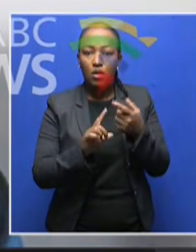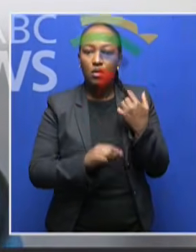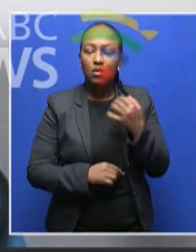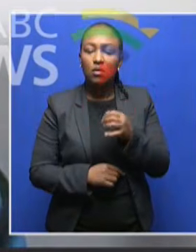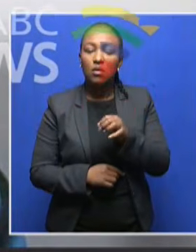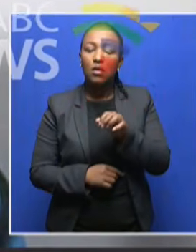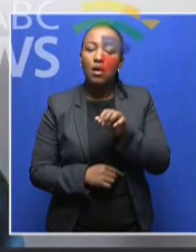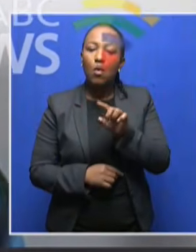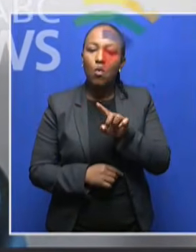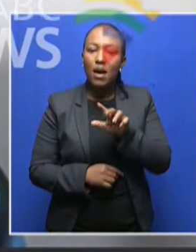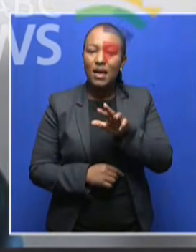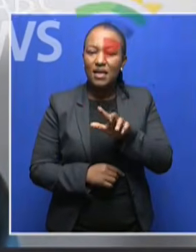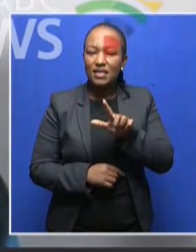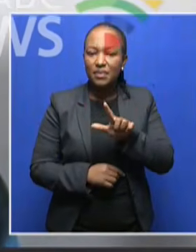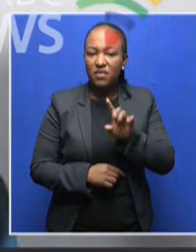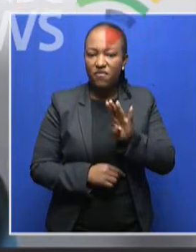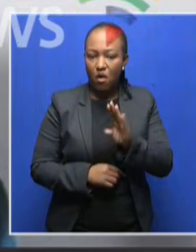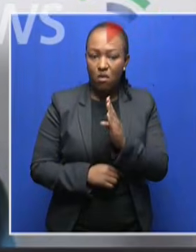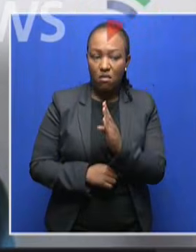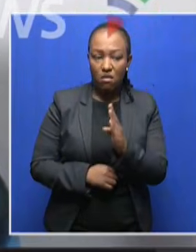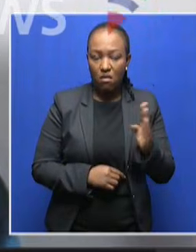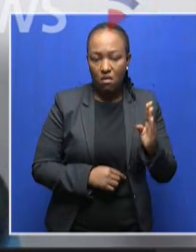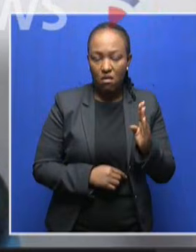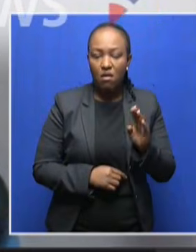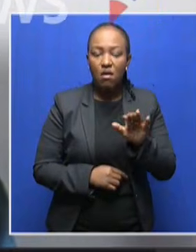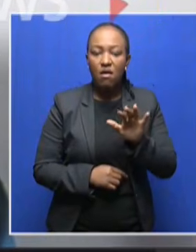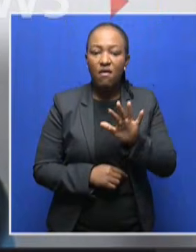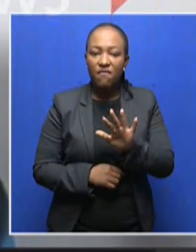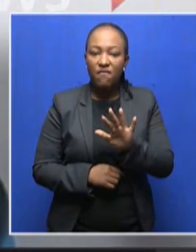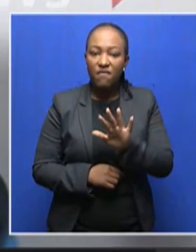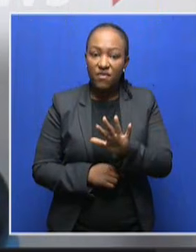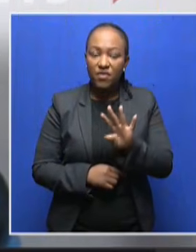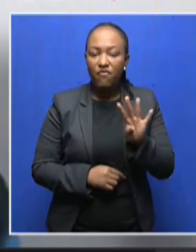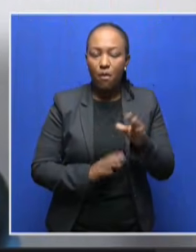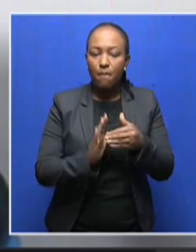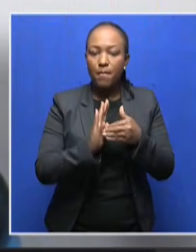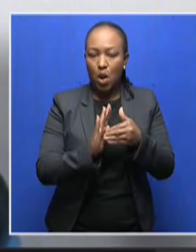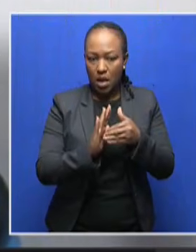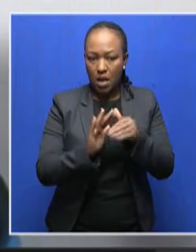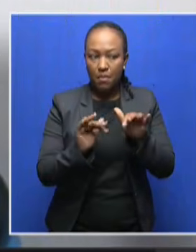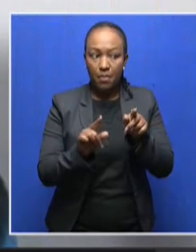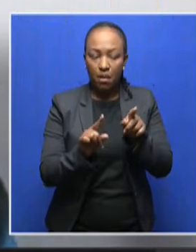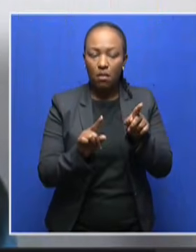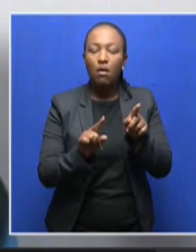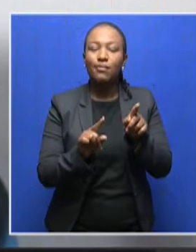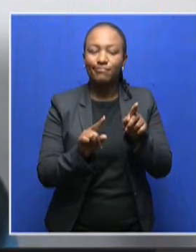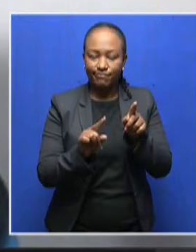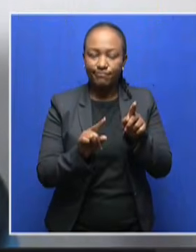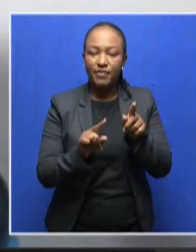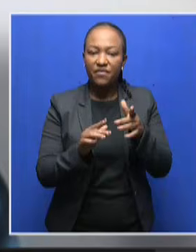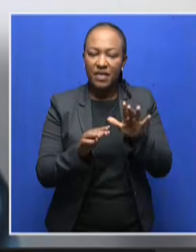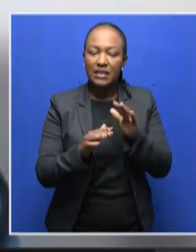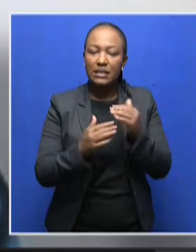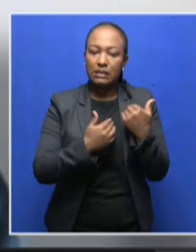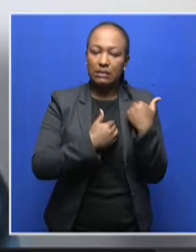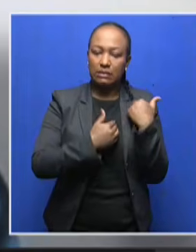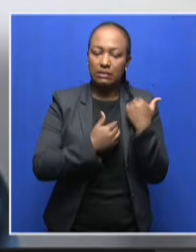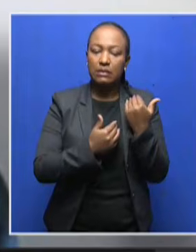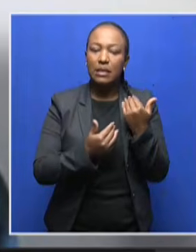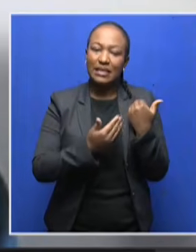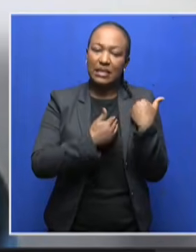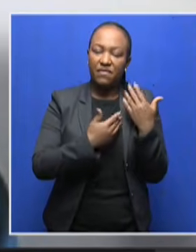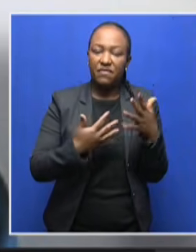and 2024, 54 million lives were saved because of vaccines. So that just shows you how powerful vaccines are. Now,